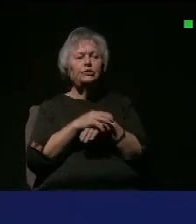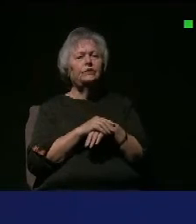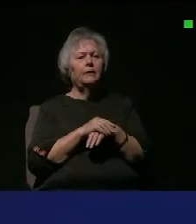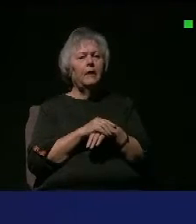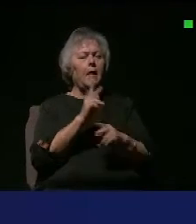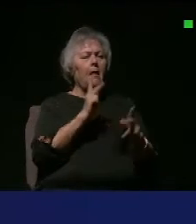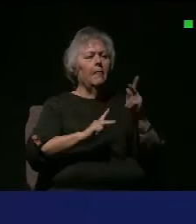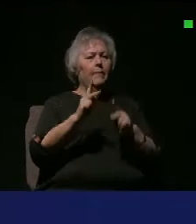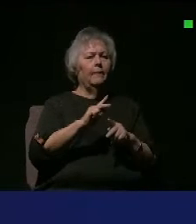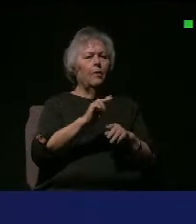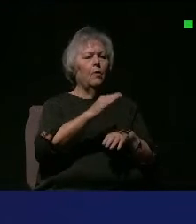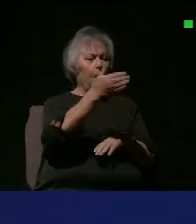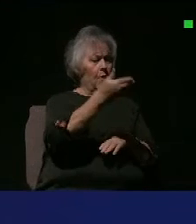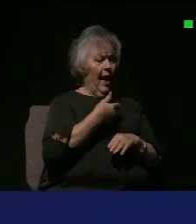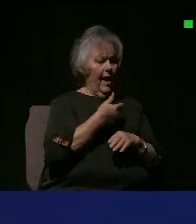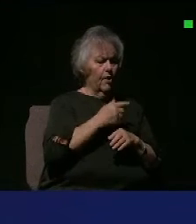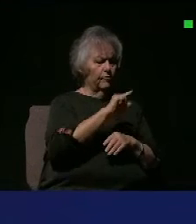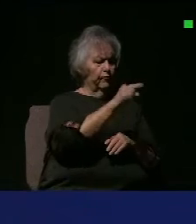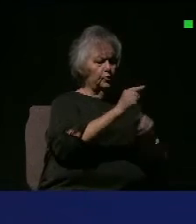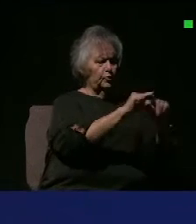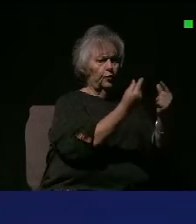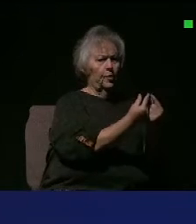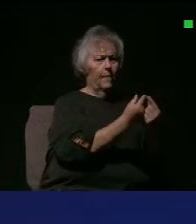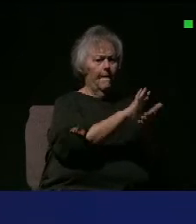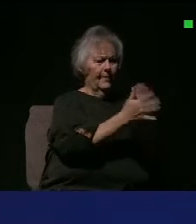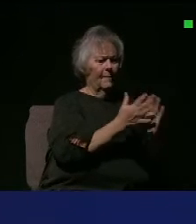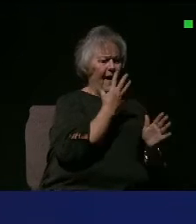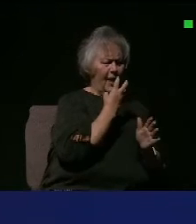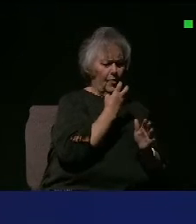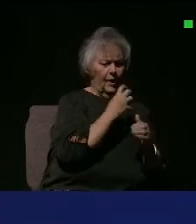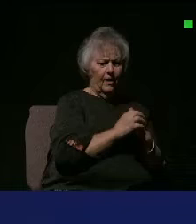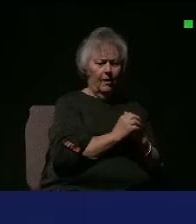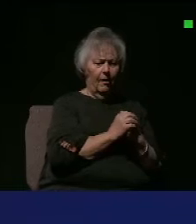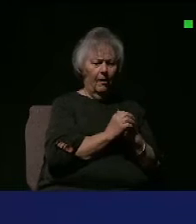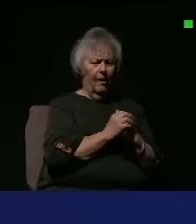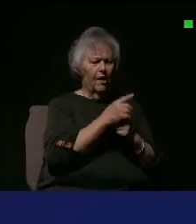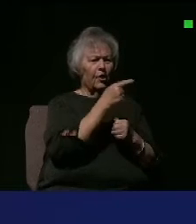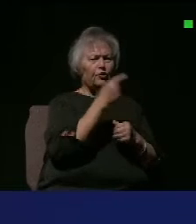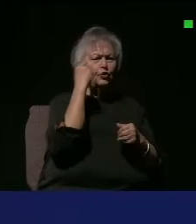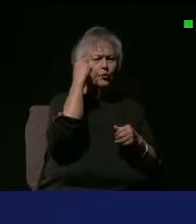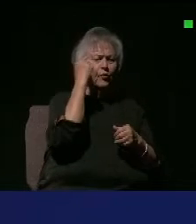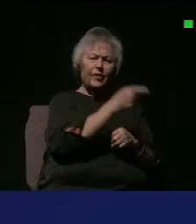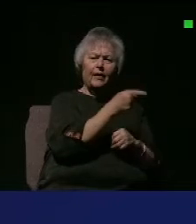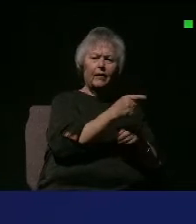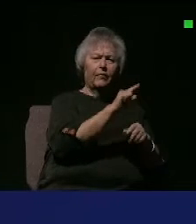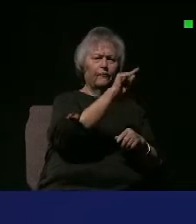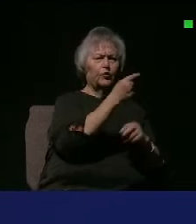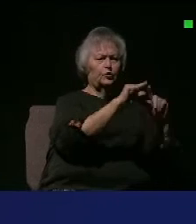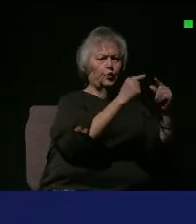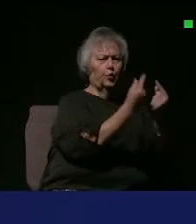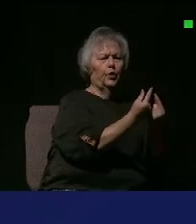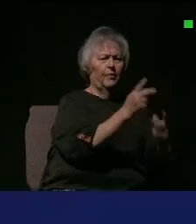beginning of the day were angry. So when you see that, were they justified? Do you think there's any justification for them to look